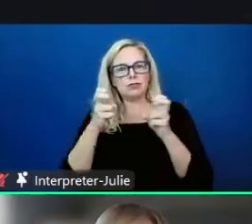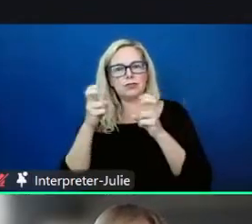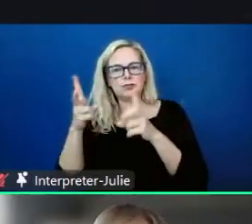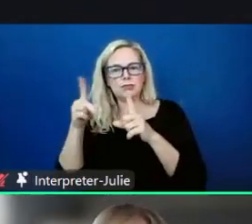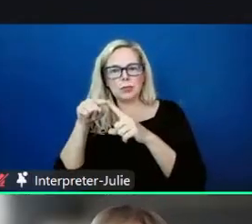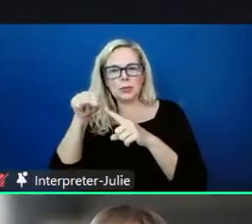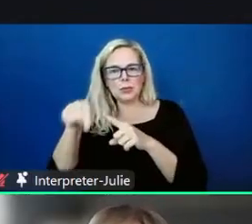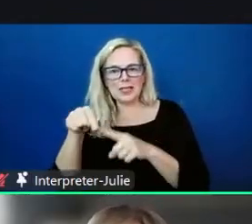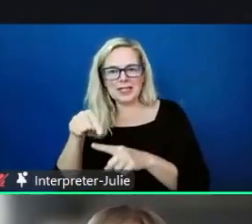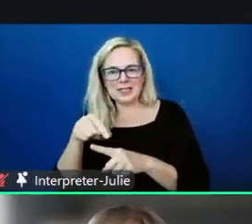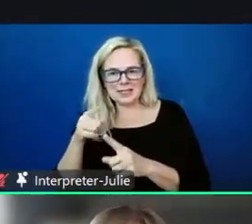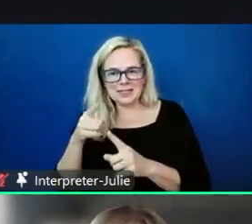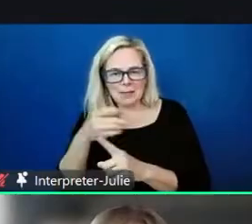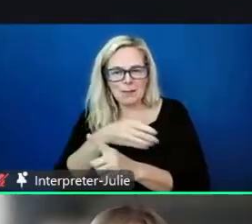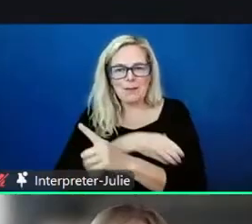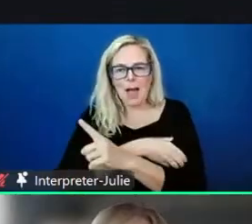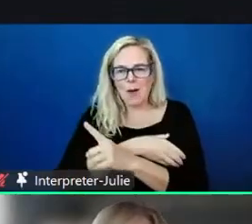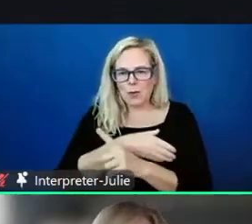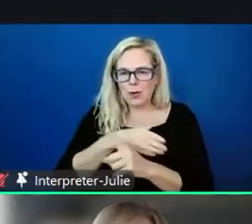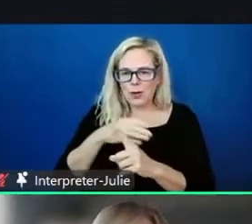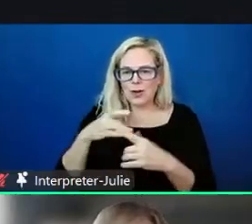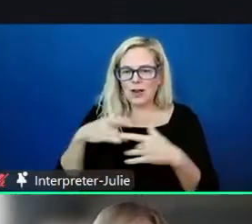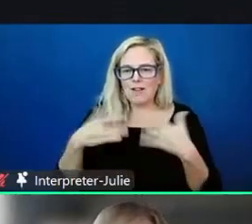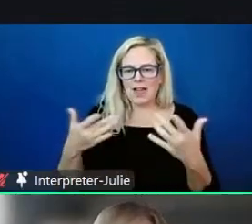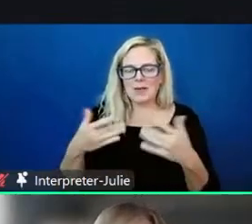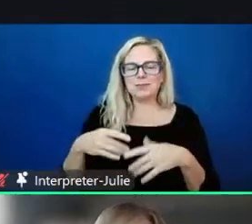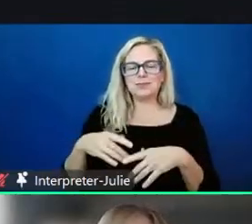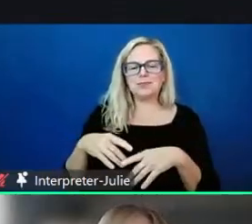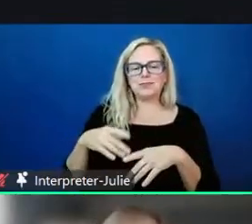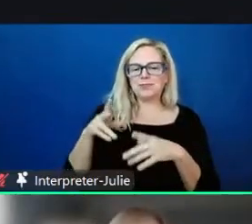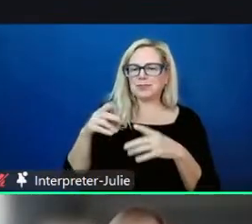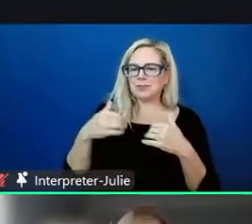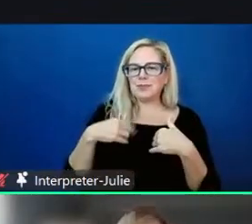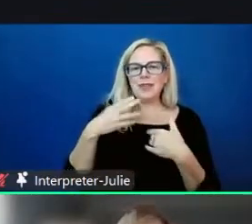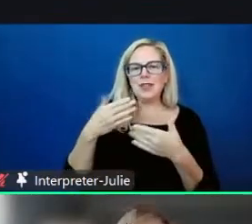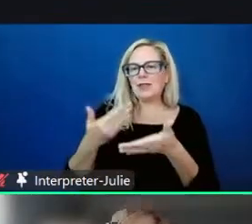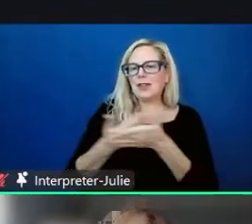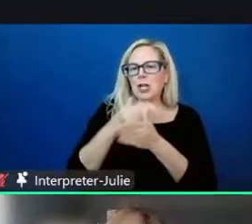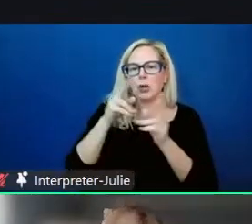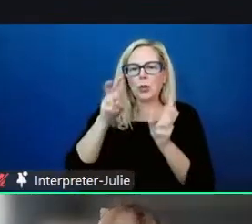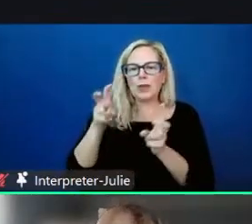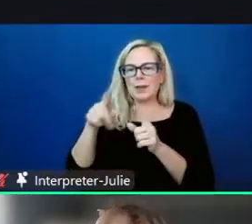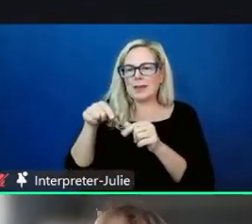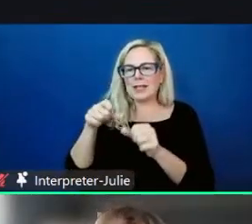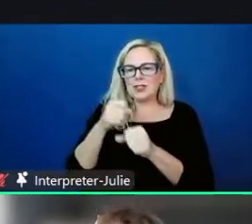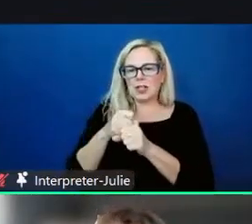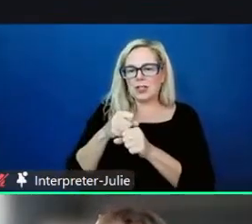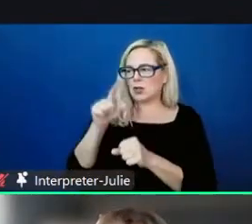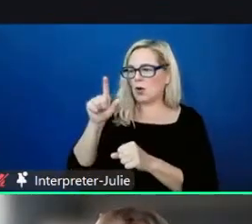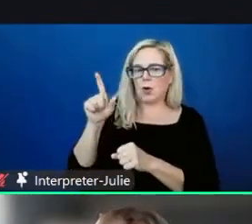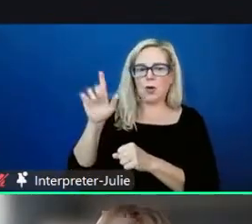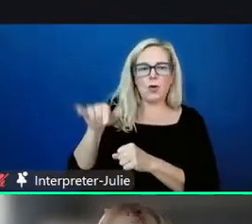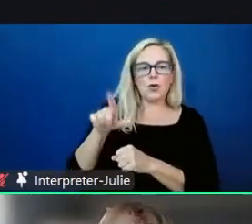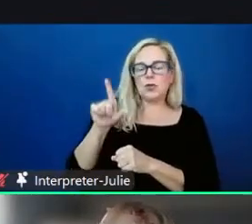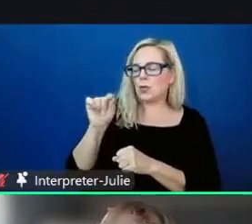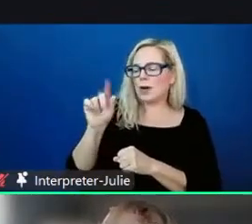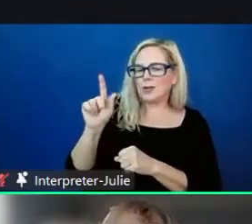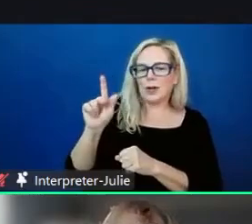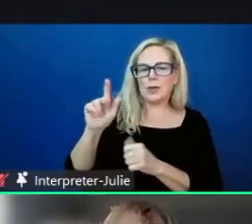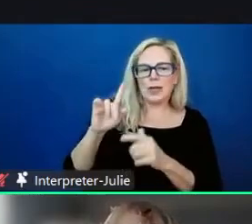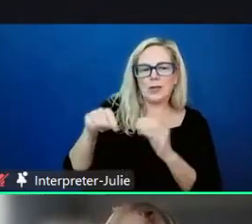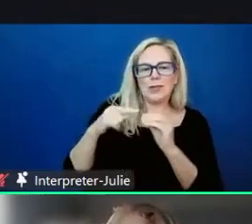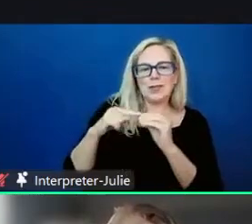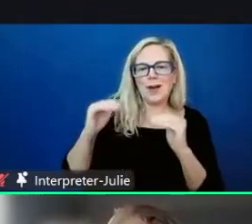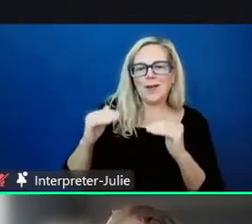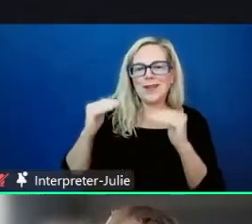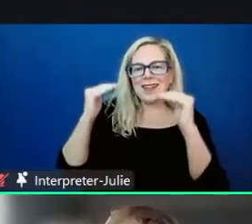also went with their national theme. They have a new theme each year. And so for 2023, the theme was Advancing Access and Equity.